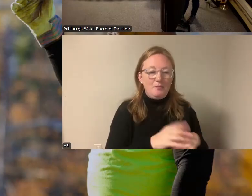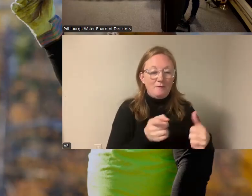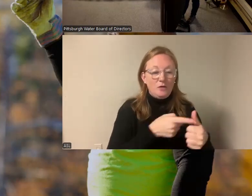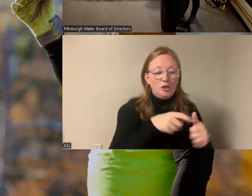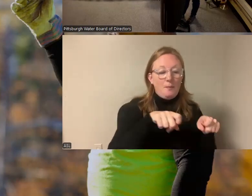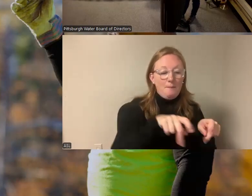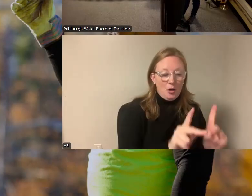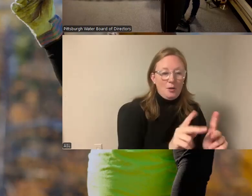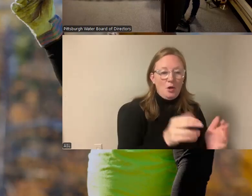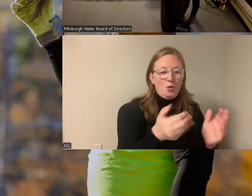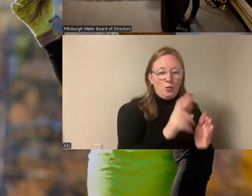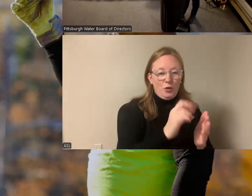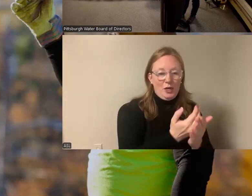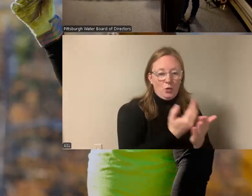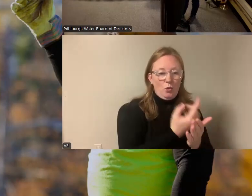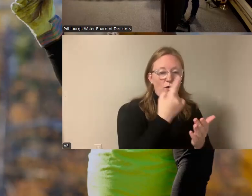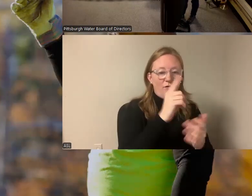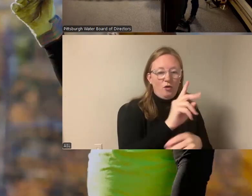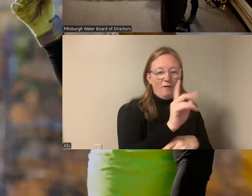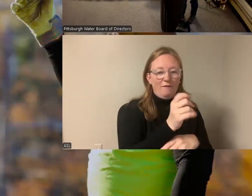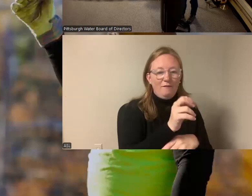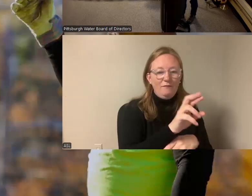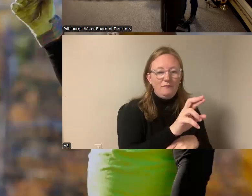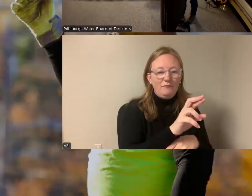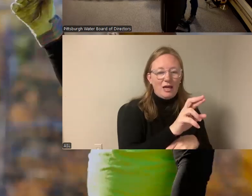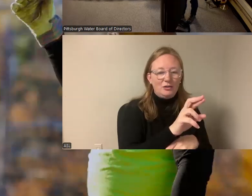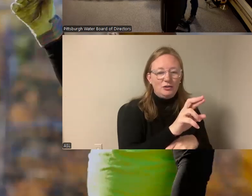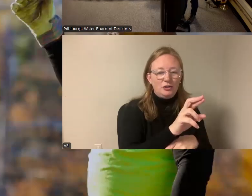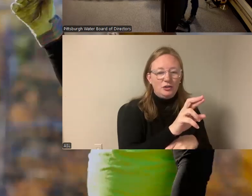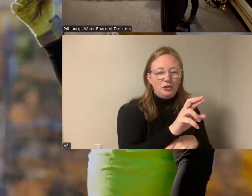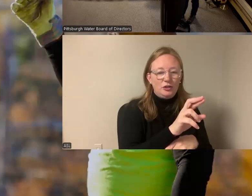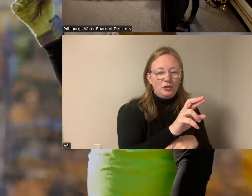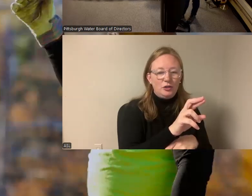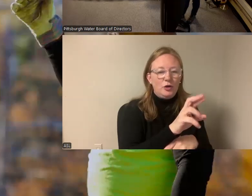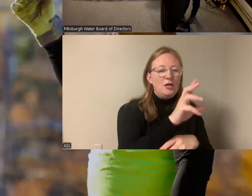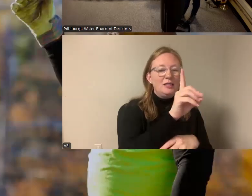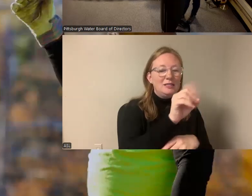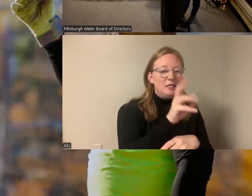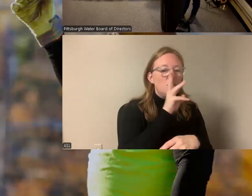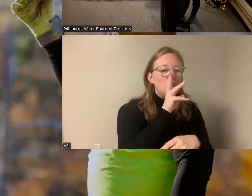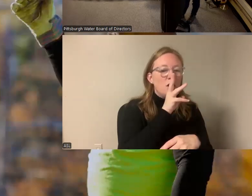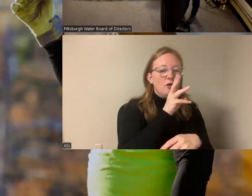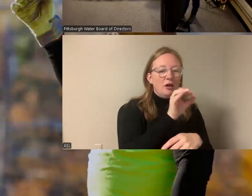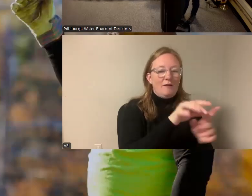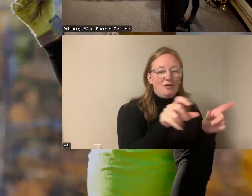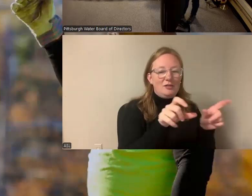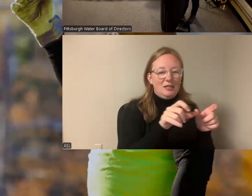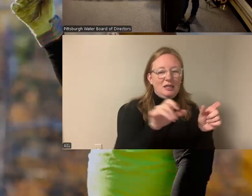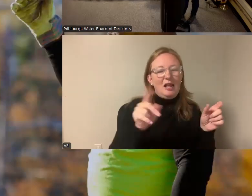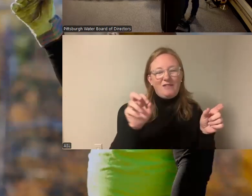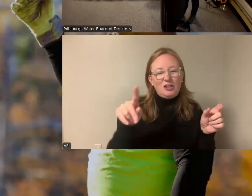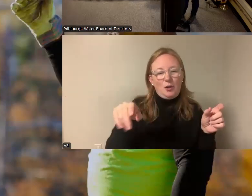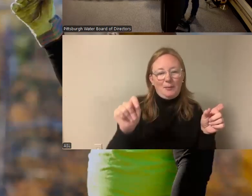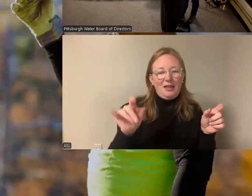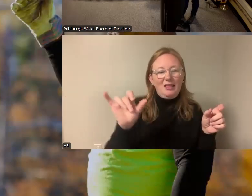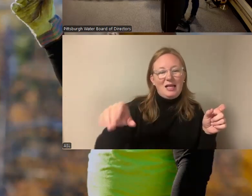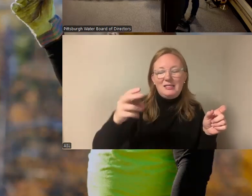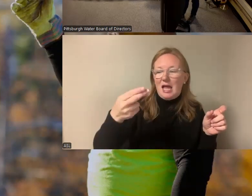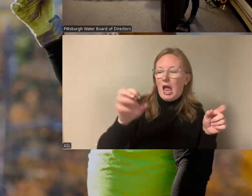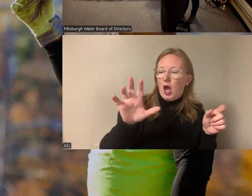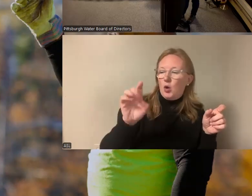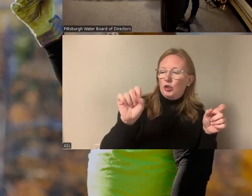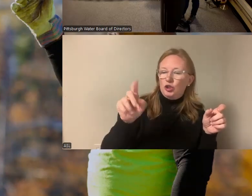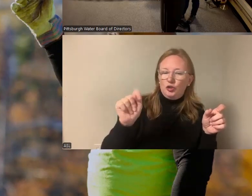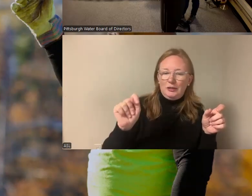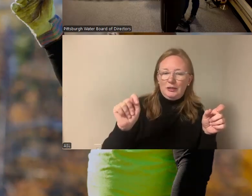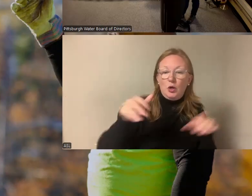renewal application for our Vactor dewatering facility, or the Vactor pit, over at our Howard Street yard. This is being submitted to